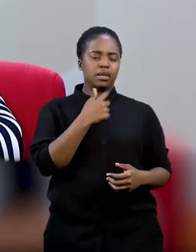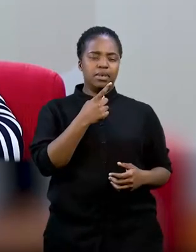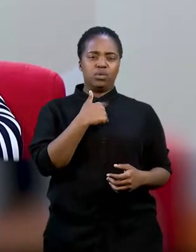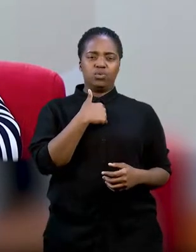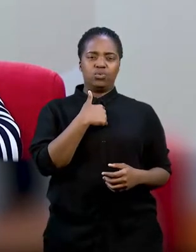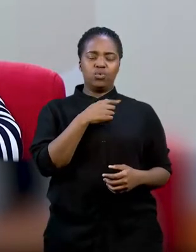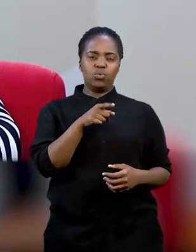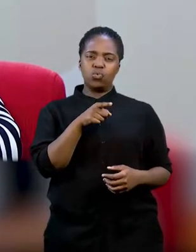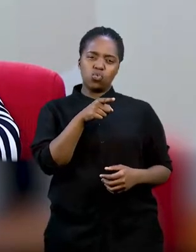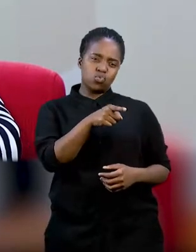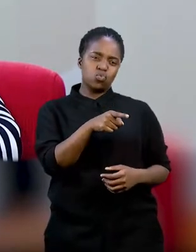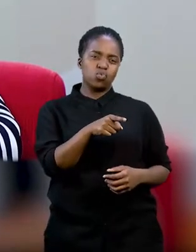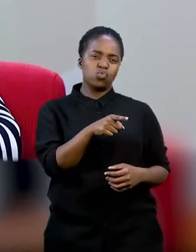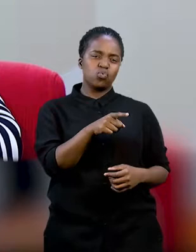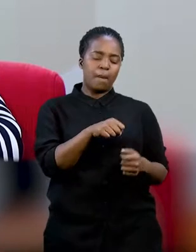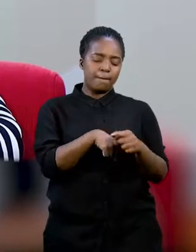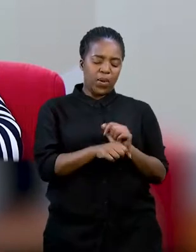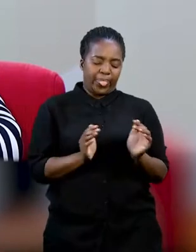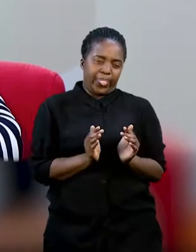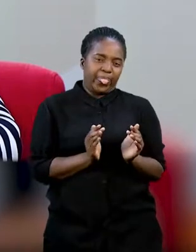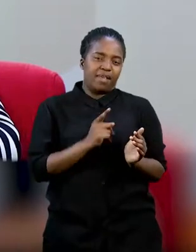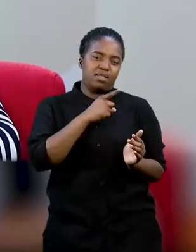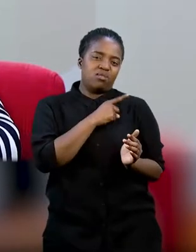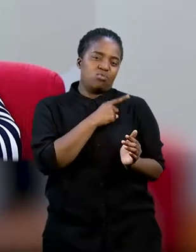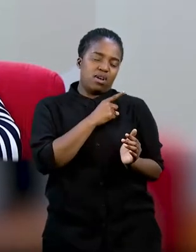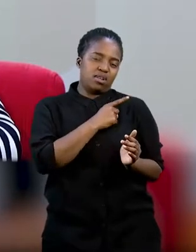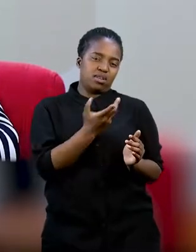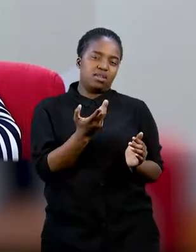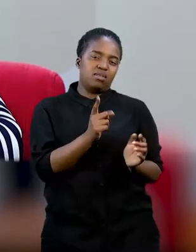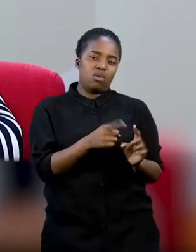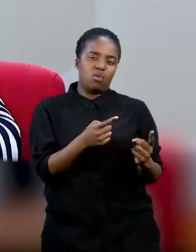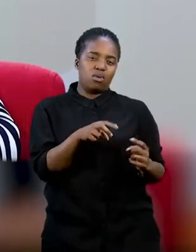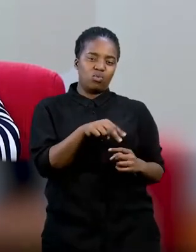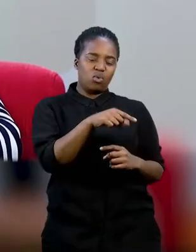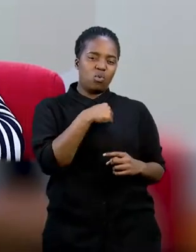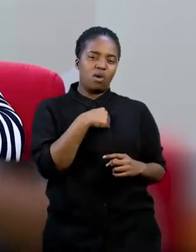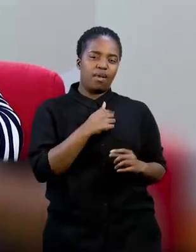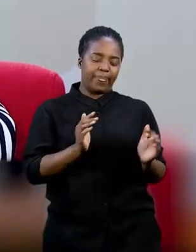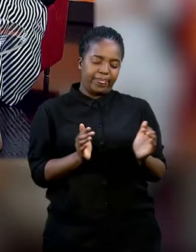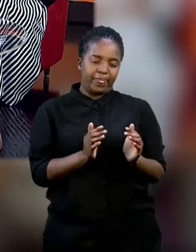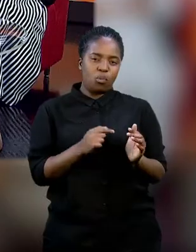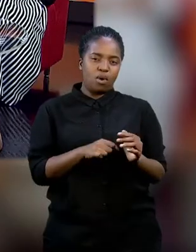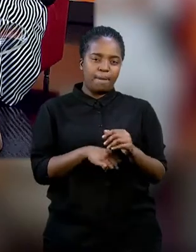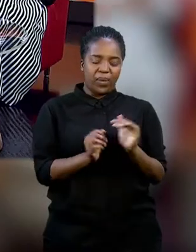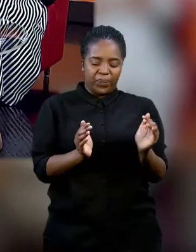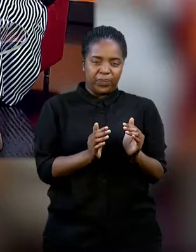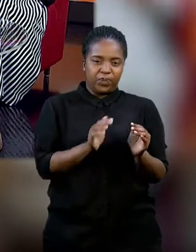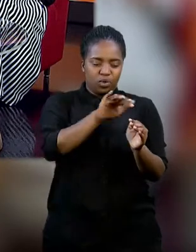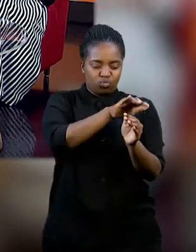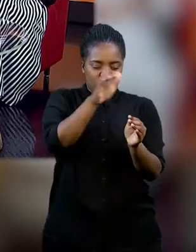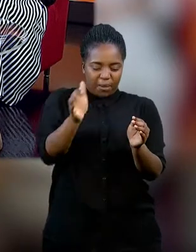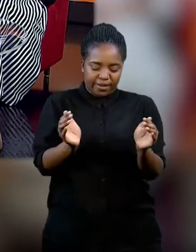ka ne ke thibeletse ke re no wena ka ba ke premature ke ra wena ke re o be le wa dula ko le botlolong are ke eng le be ke